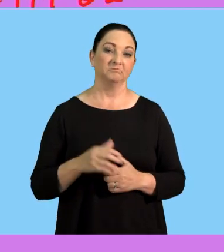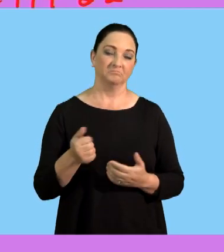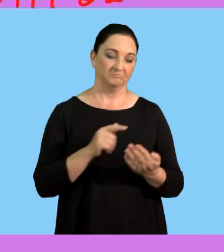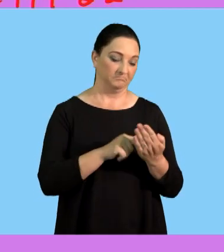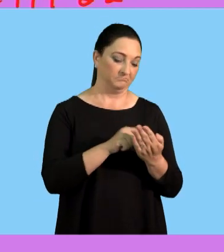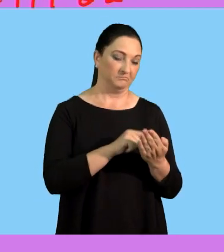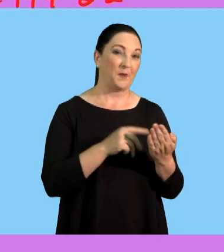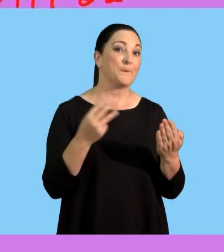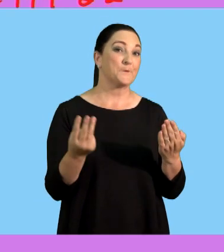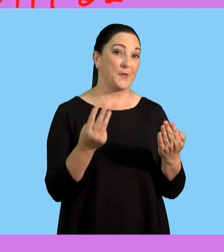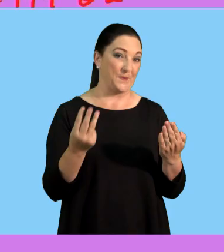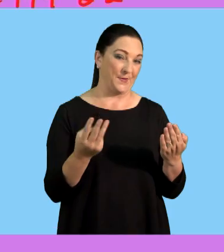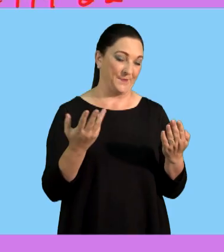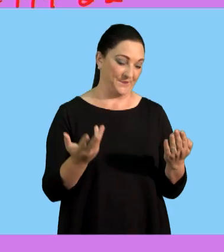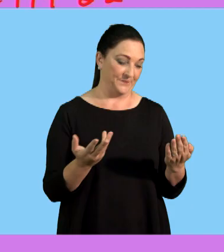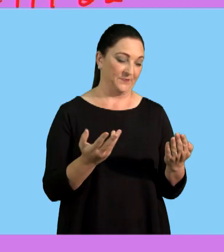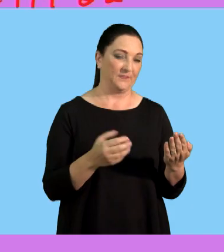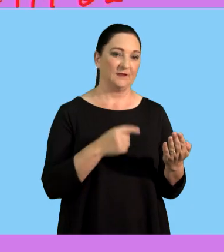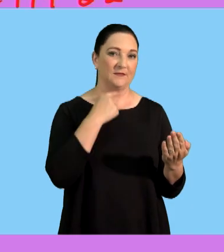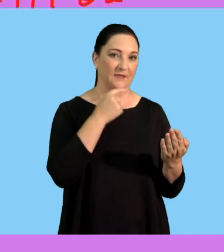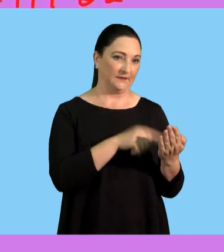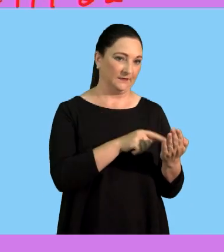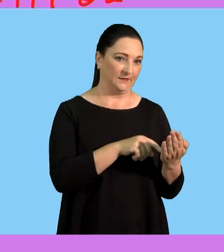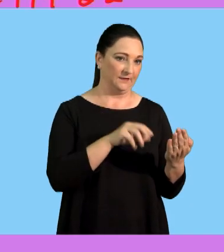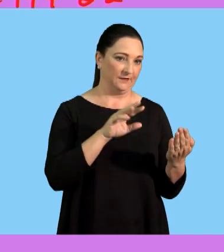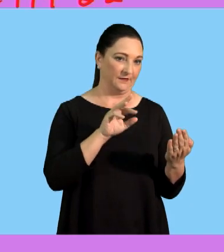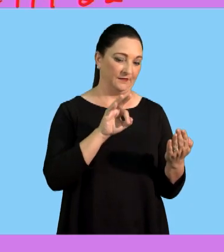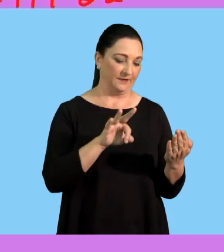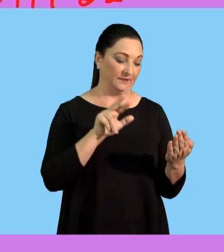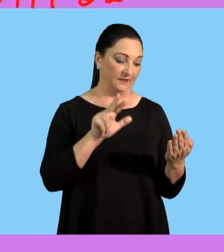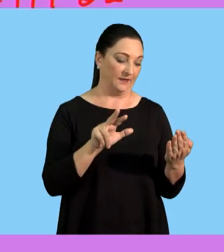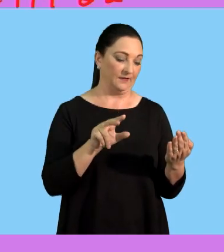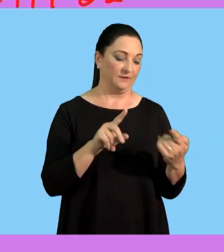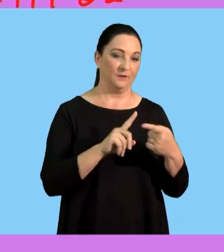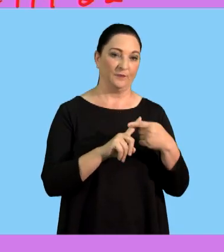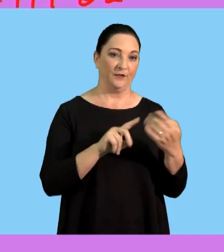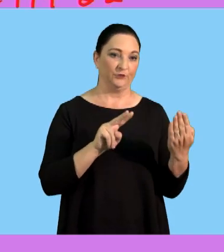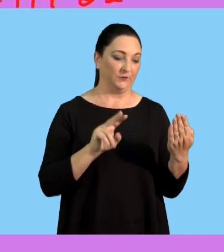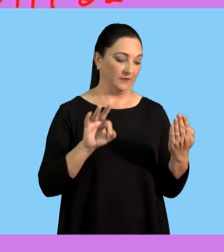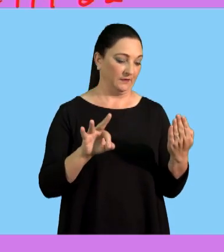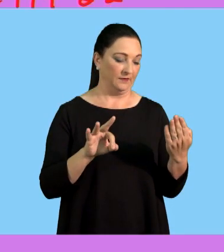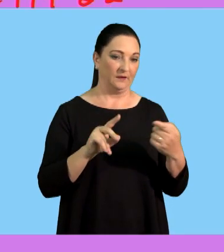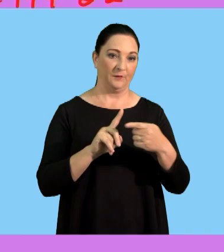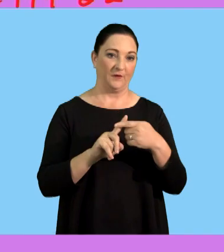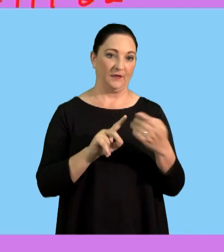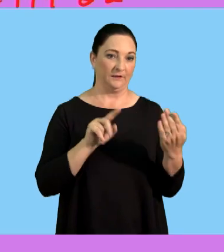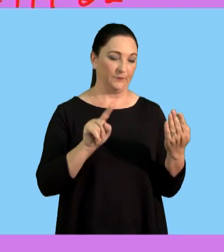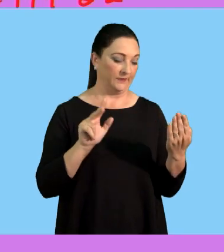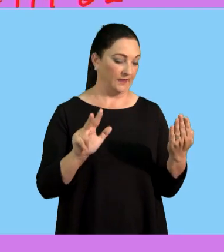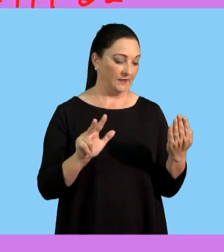22. Right, so again, it refers to people. Okay, so let's quickly type that in. 38 plus